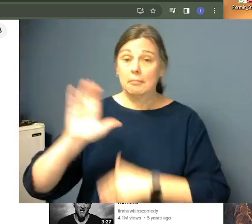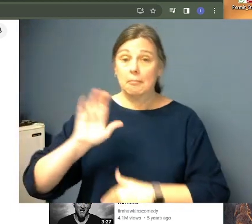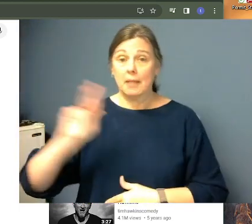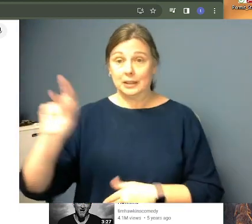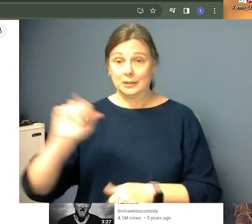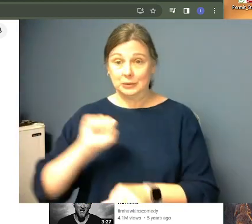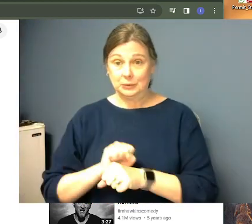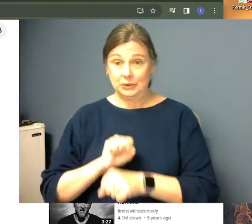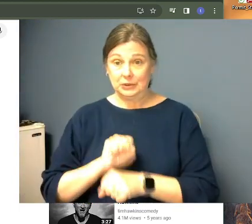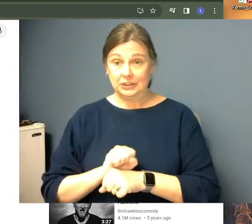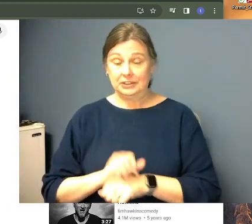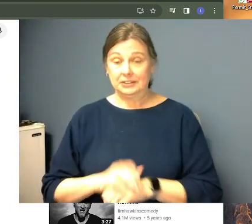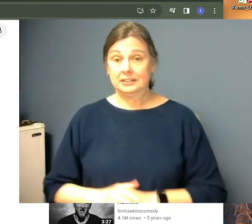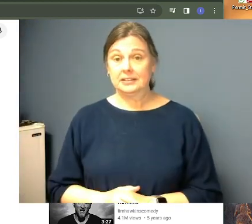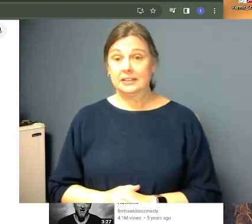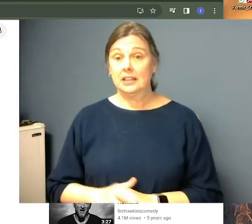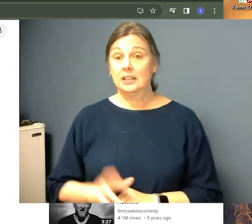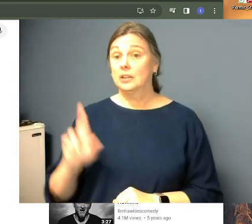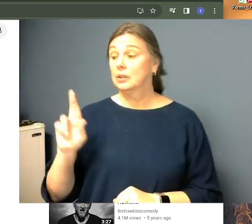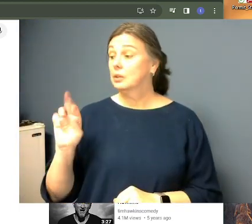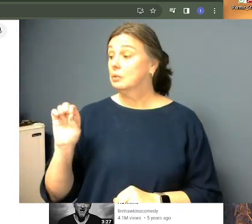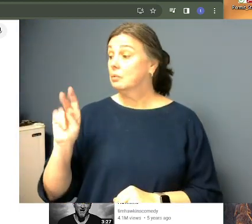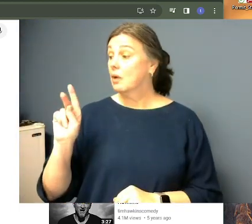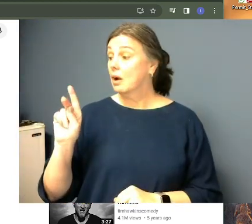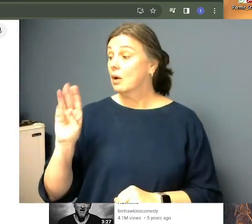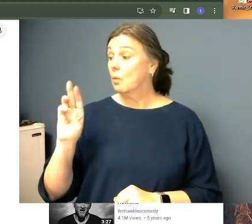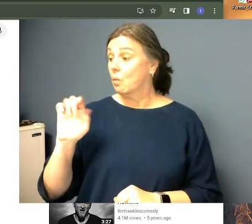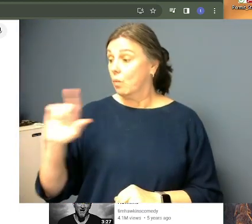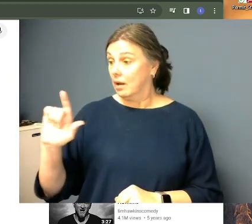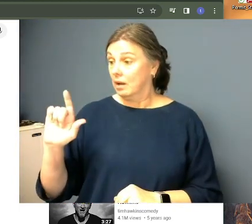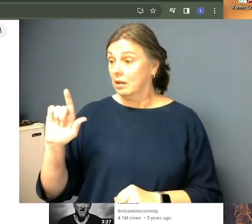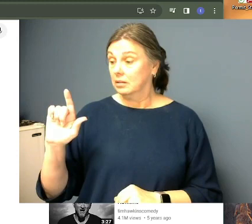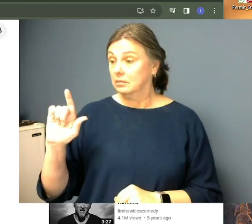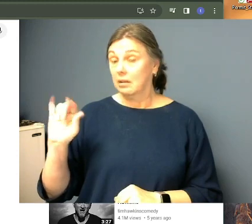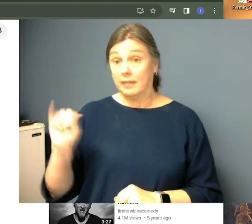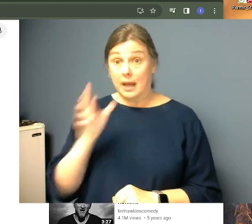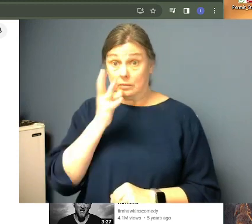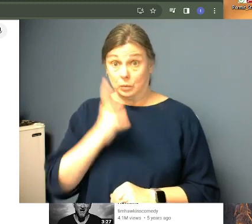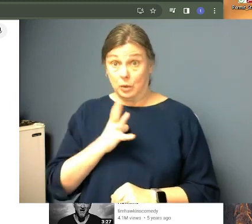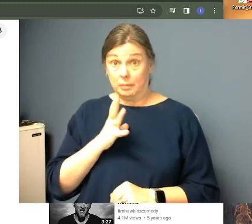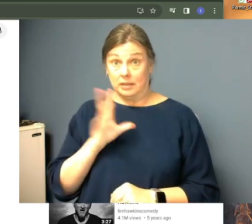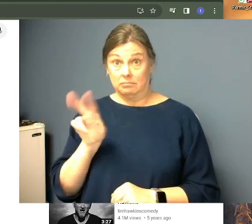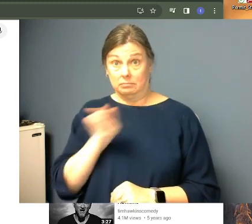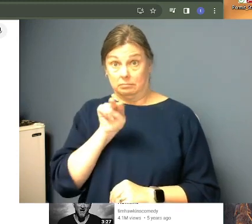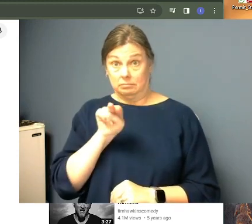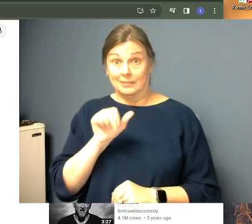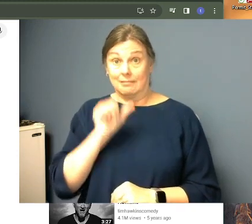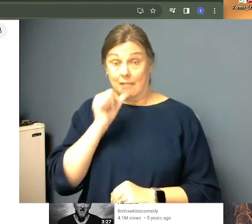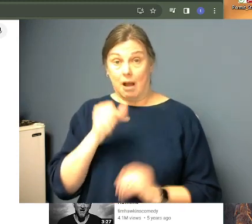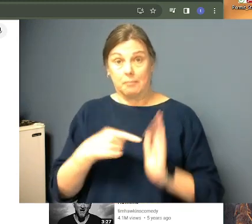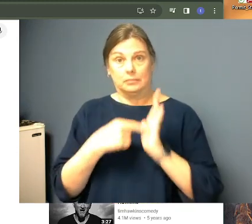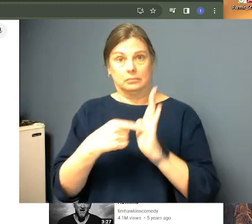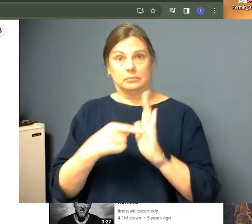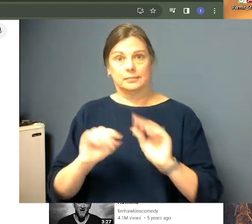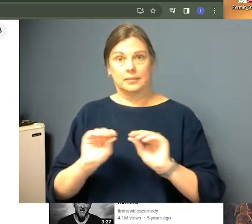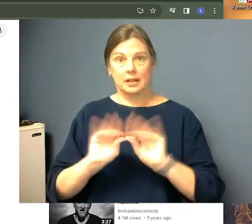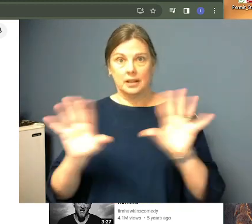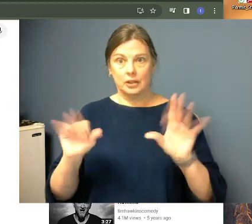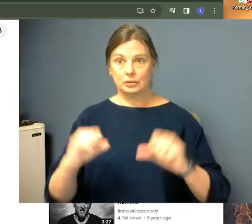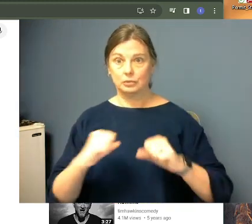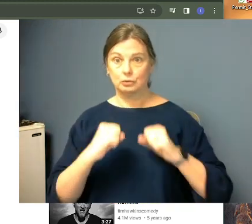us, the Rockwell's Rosie, she still suggests all that strength, that she